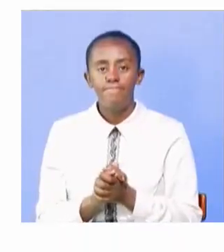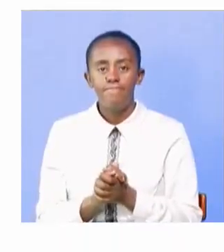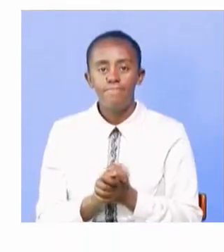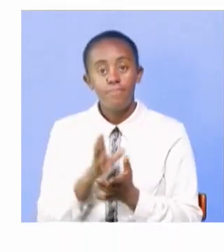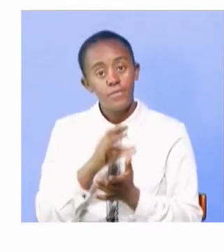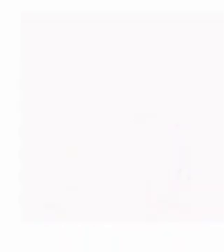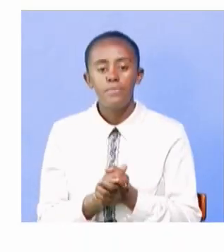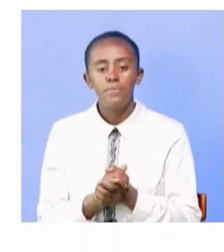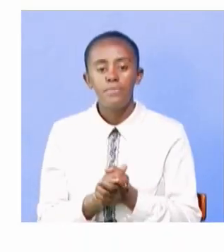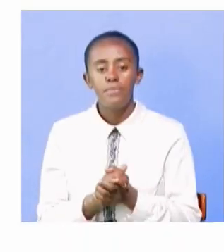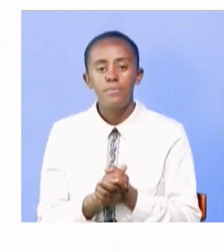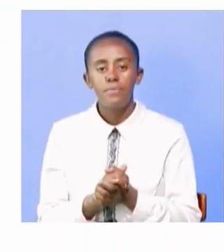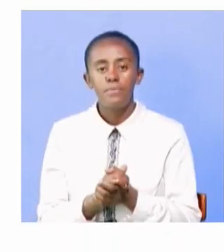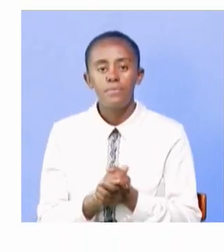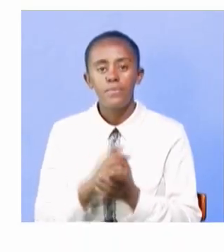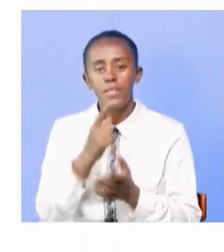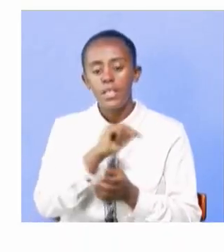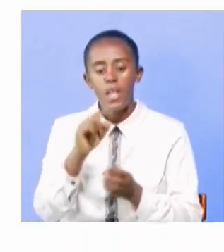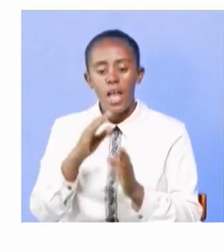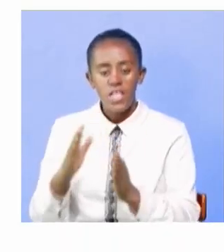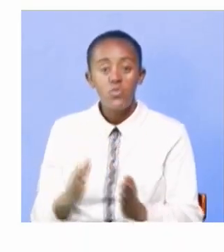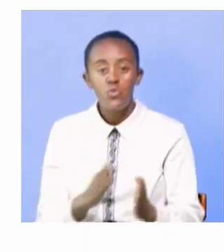And finally, the street